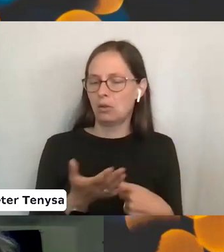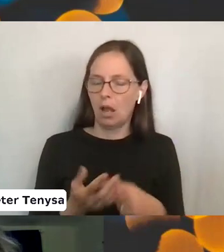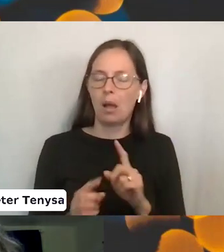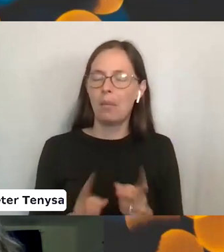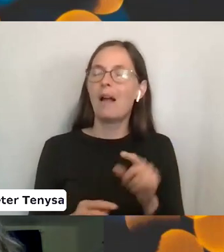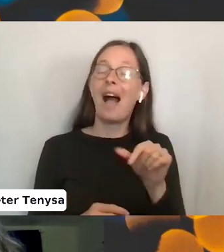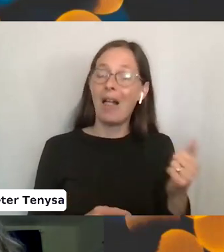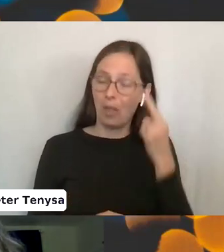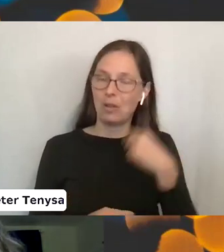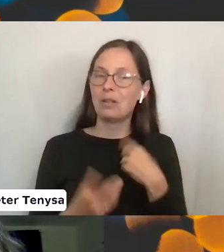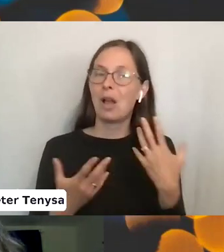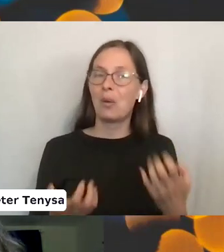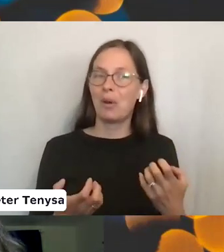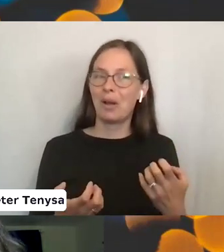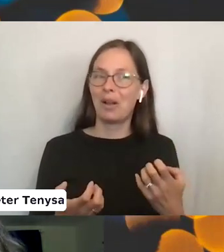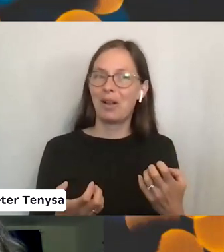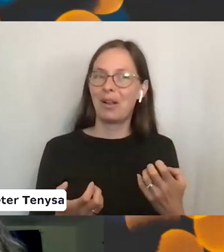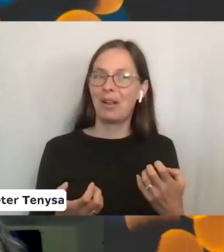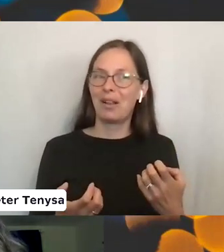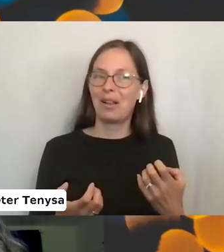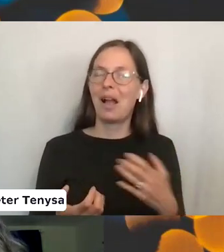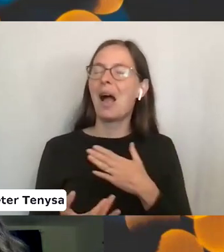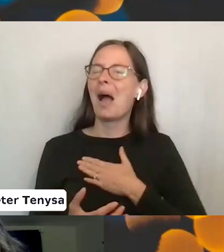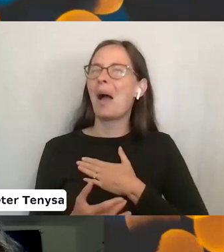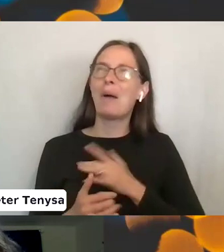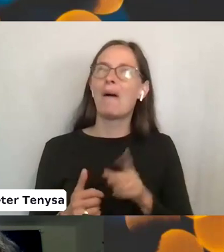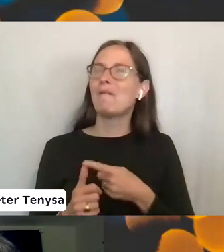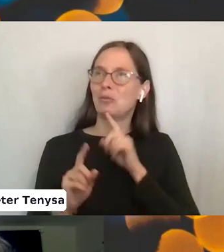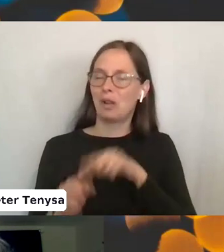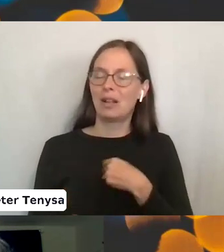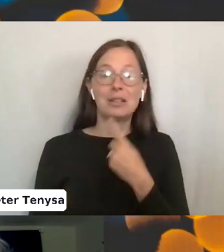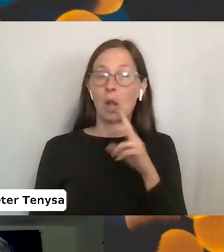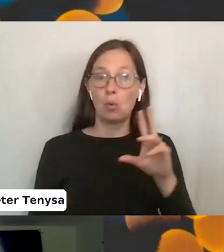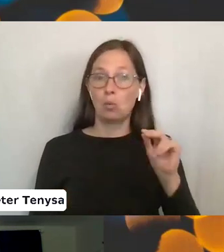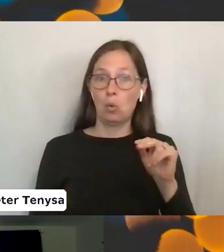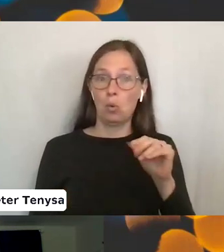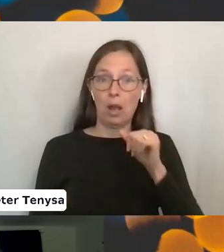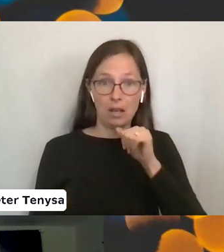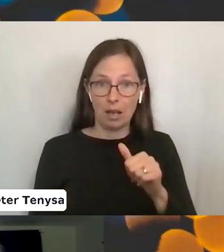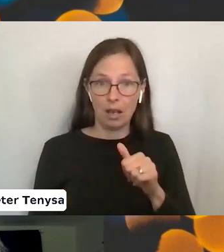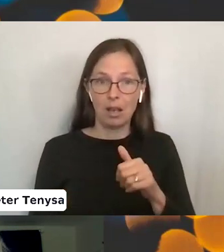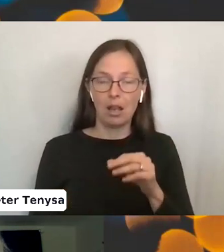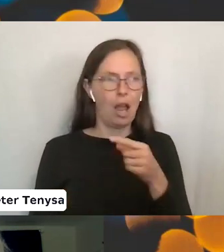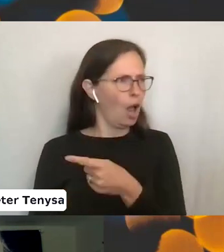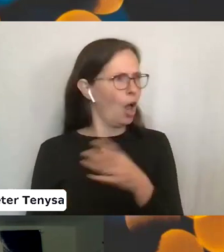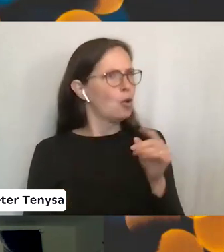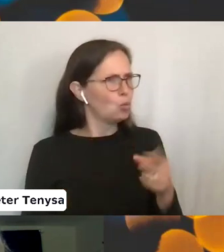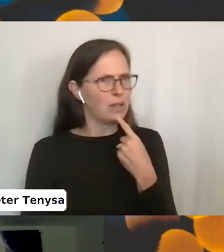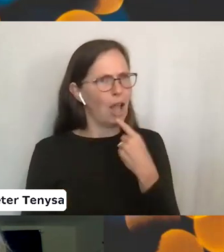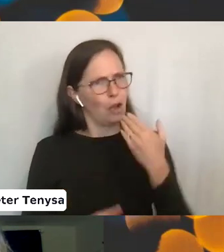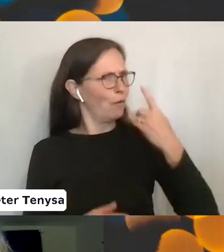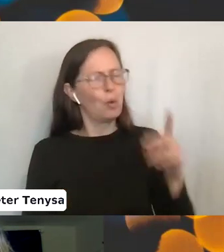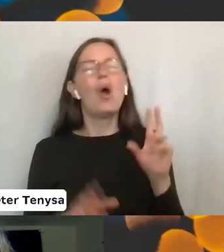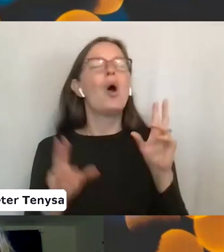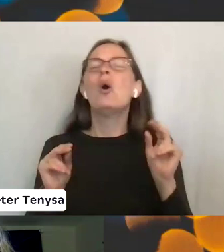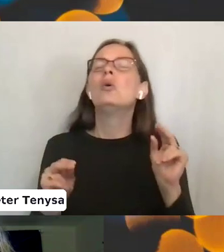other reason now I want to go back to what my initial reaction to this, because I said, no, I haven't. And you were like, good for you.